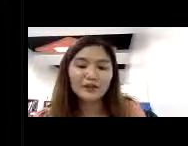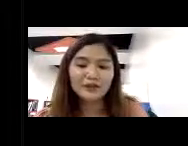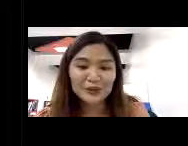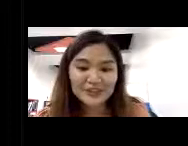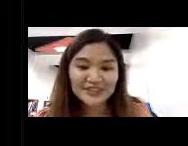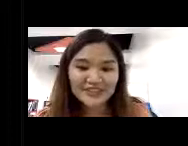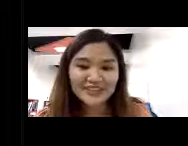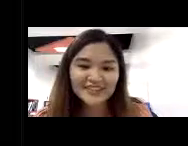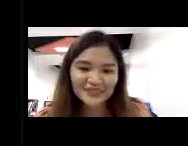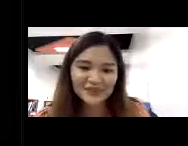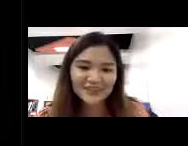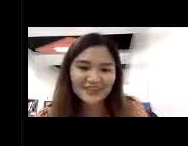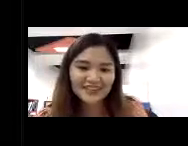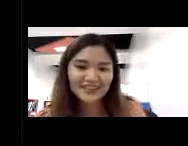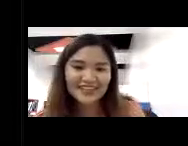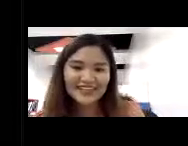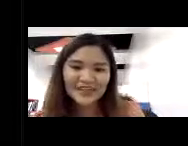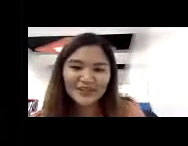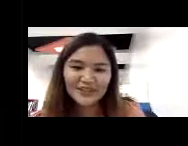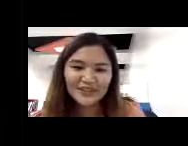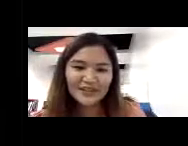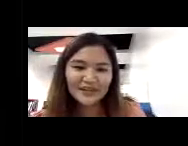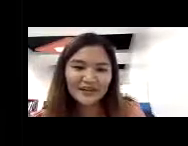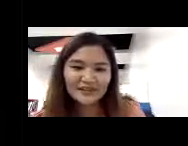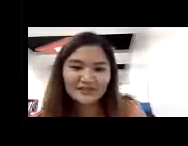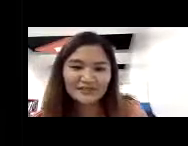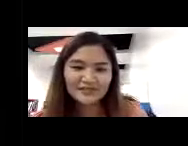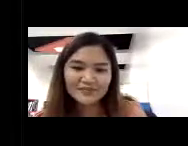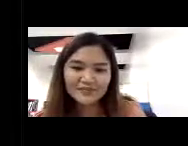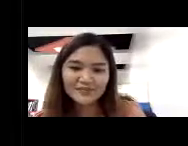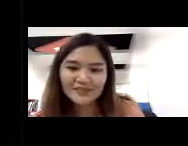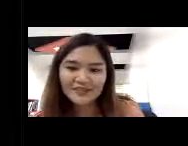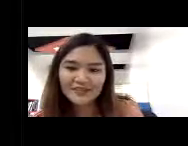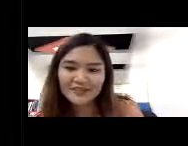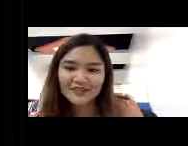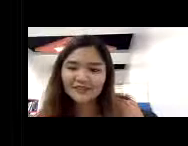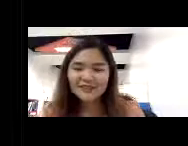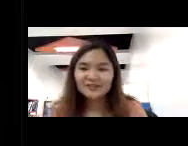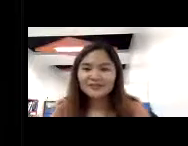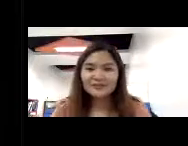merong encouraging, okay, critical thinking.